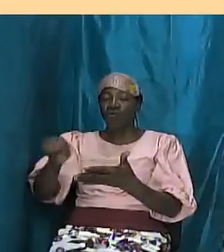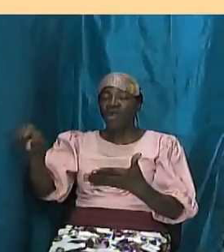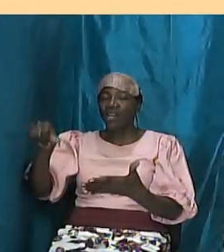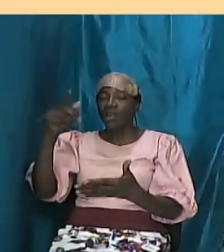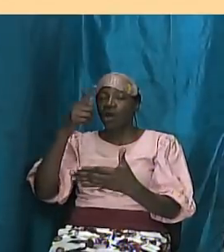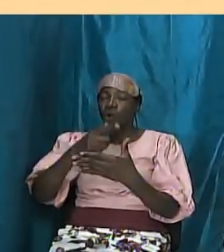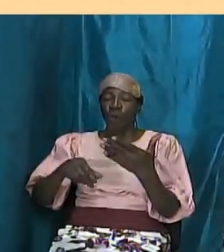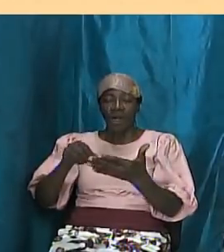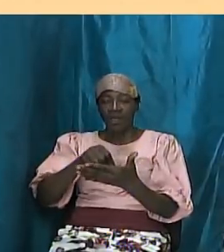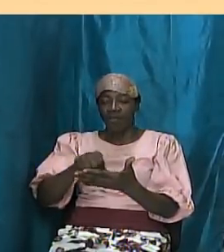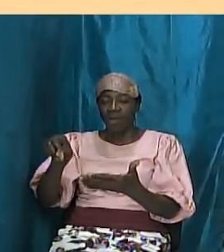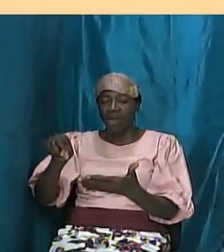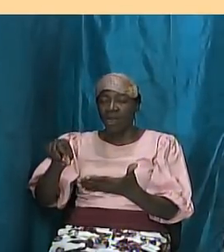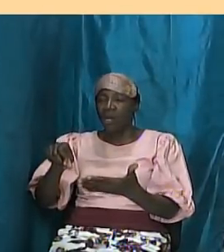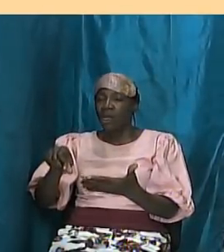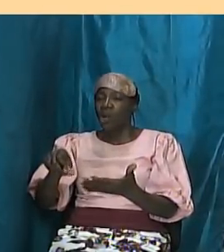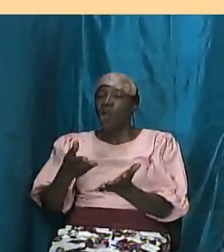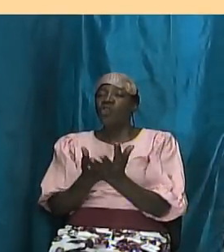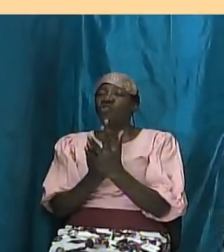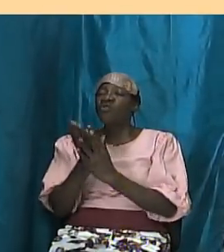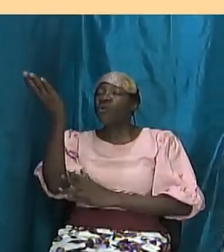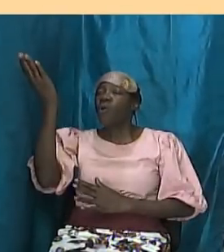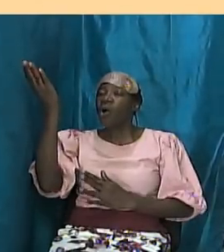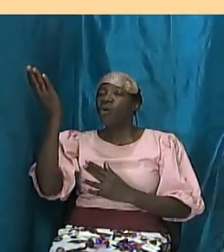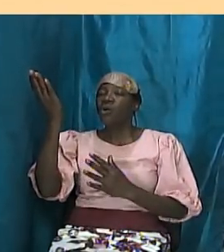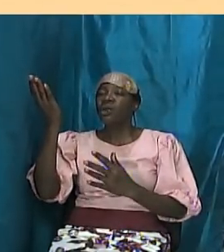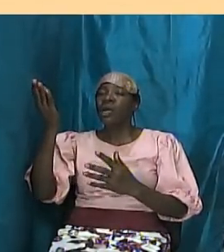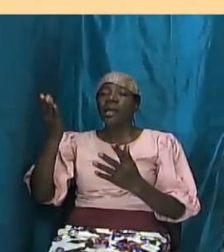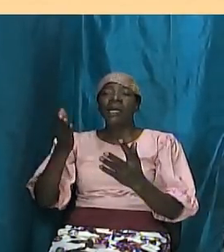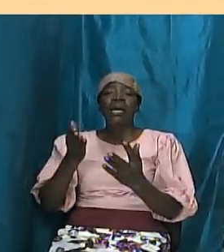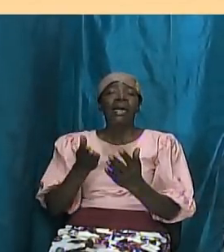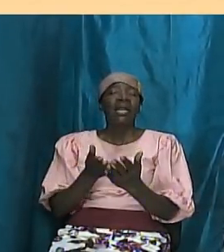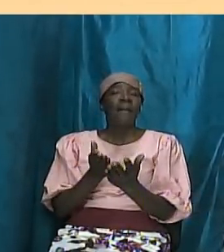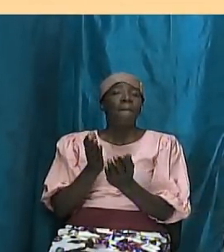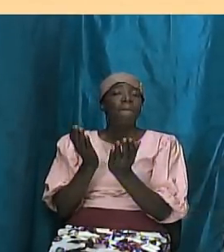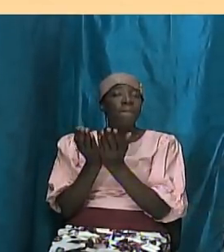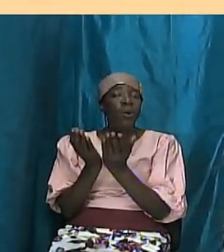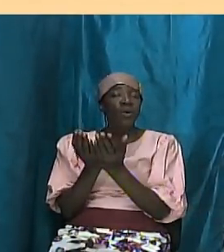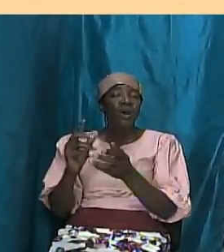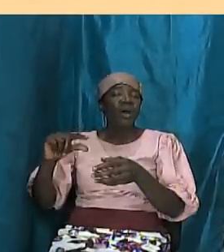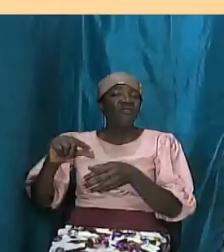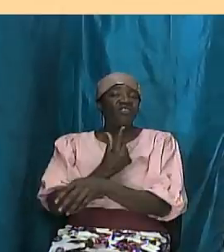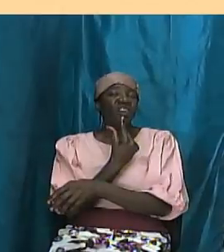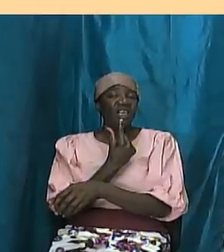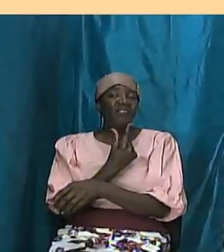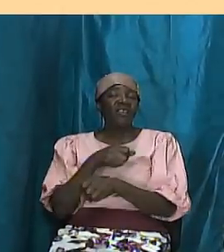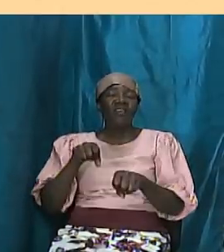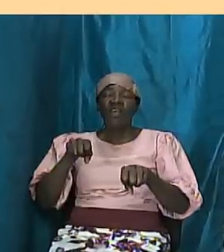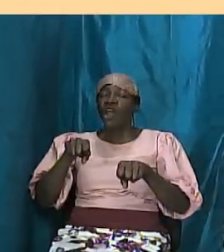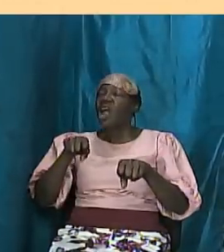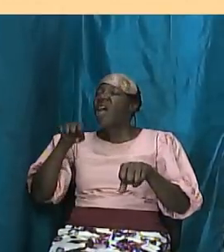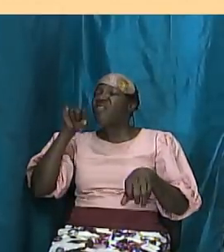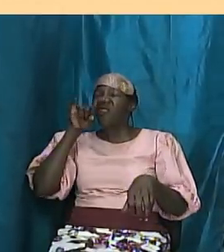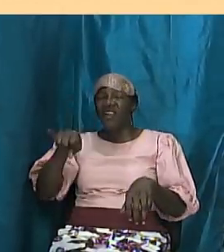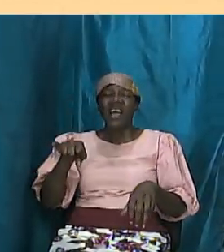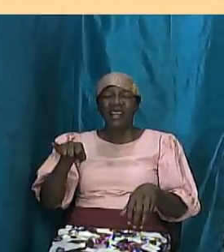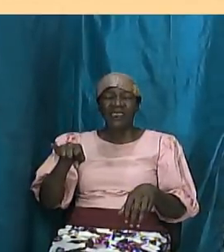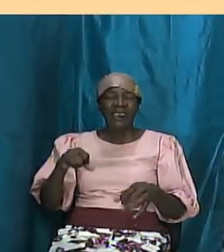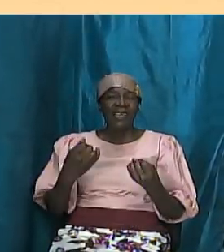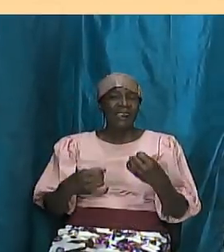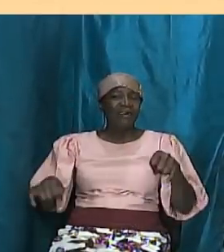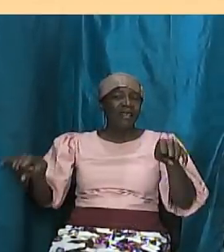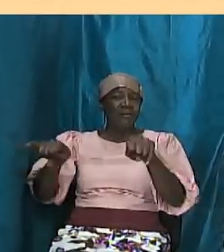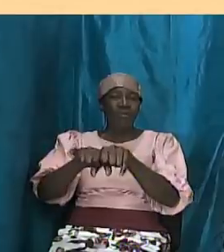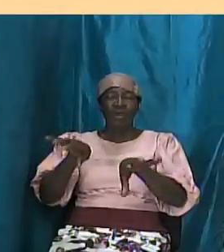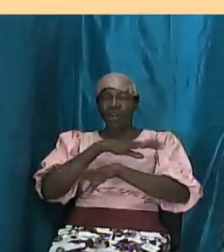entire book of Genesis, which is the subject area of our study. And so that is a fundamental approach.